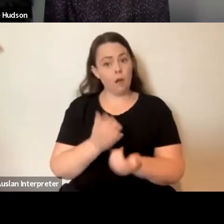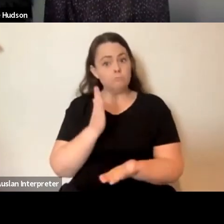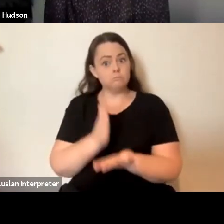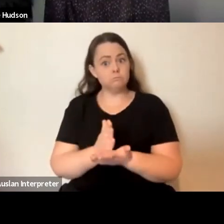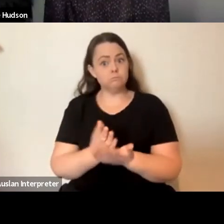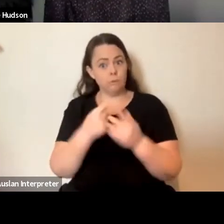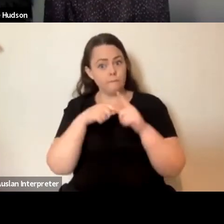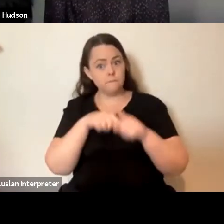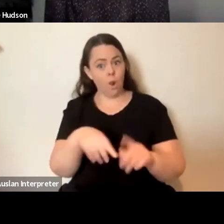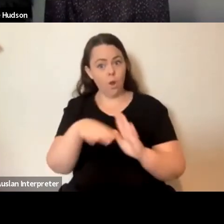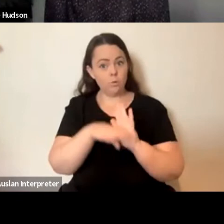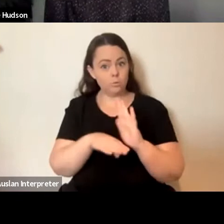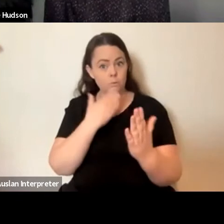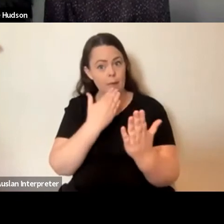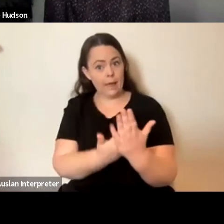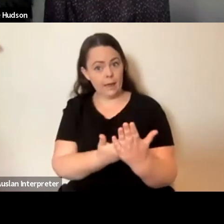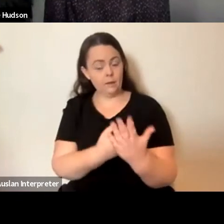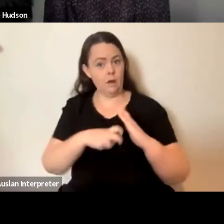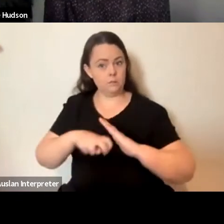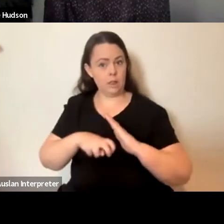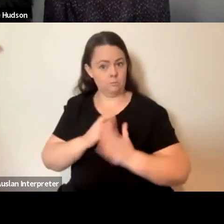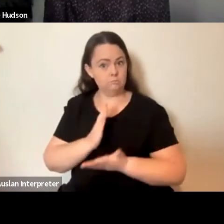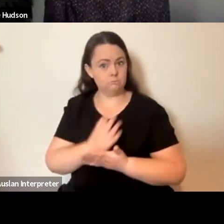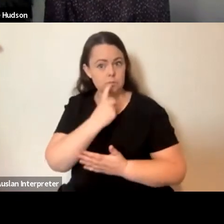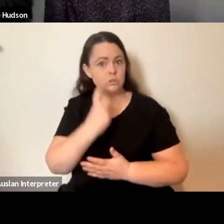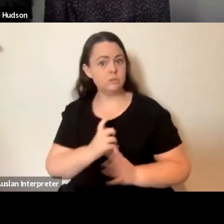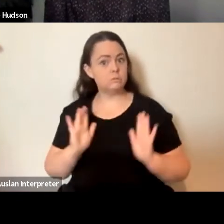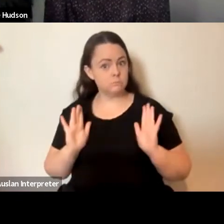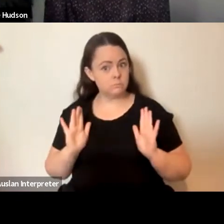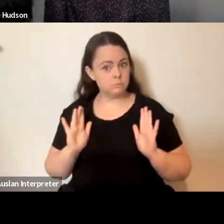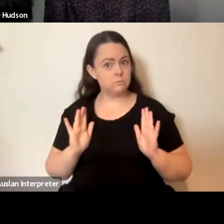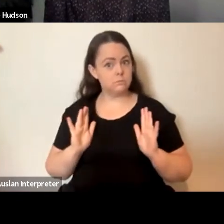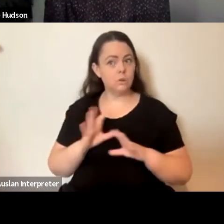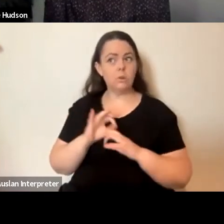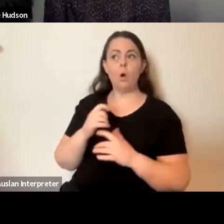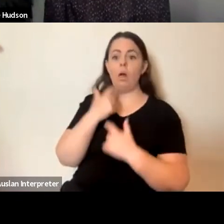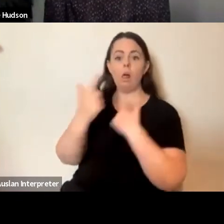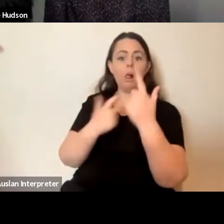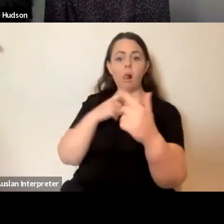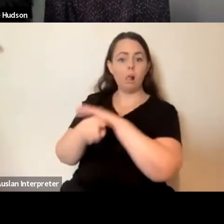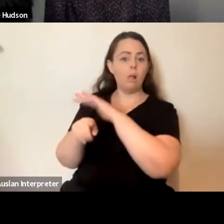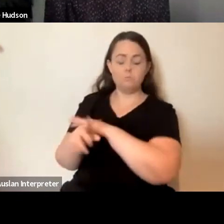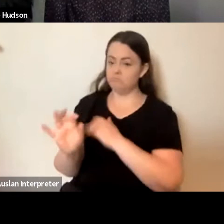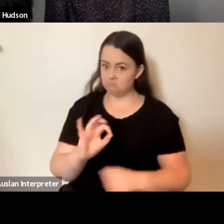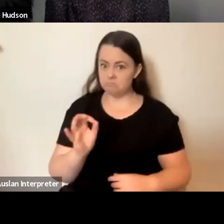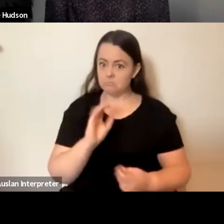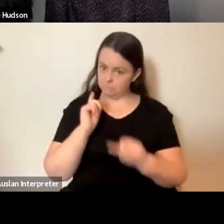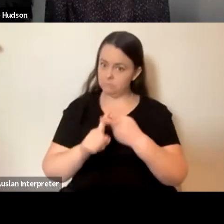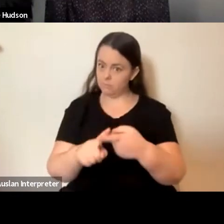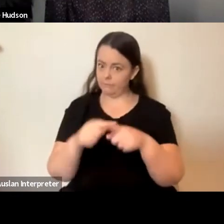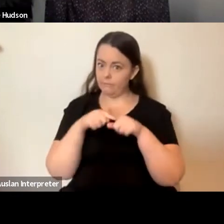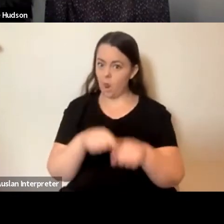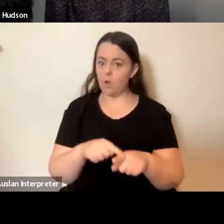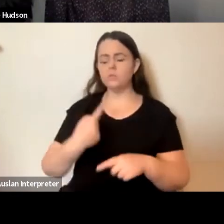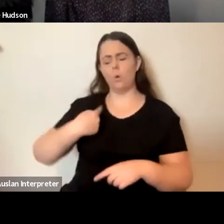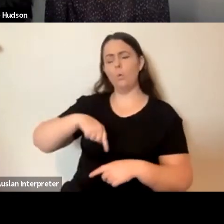And we've had a fantastic response to helping people who are in